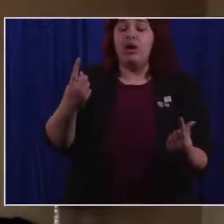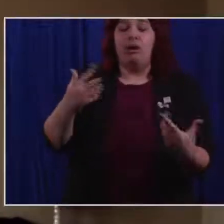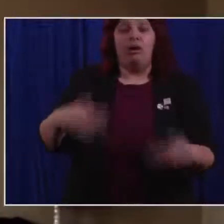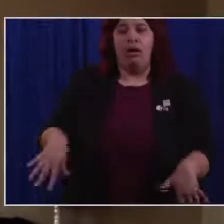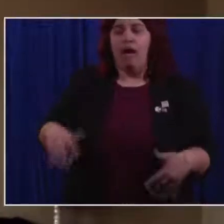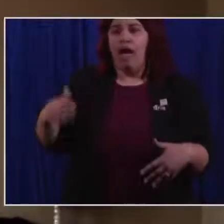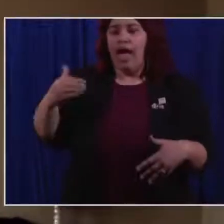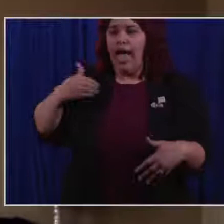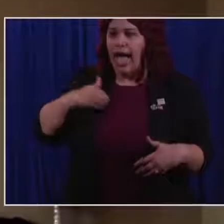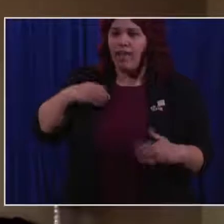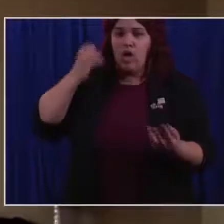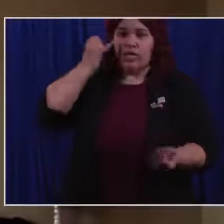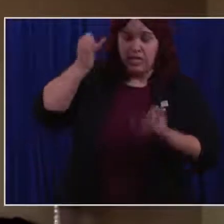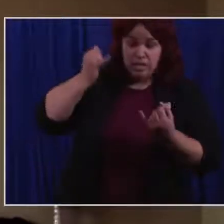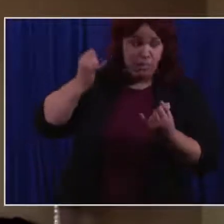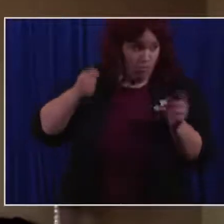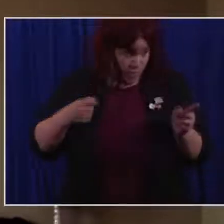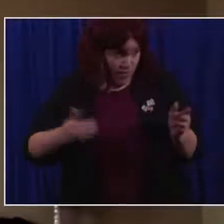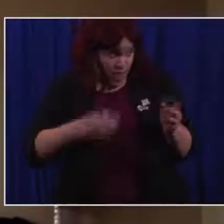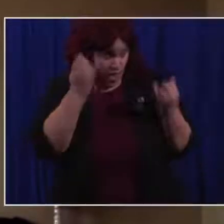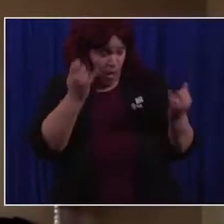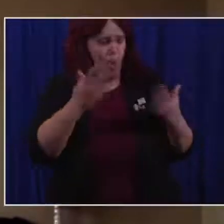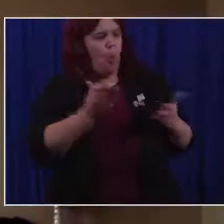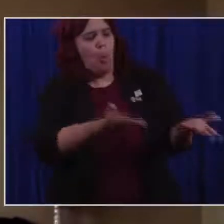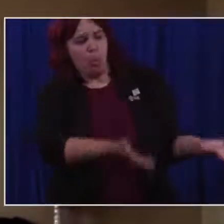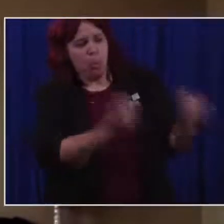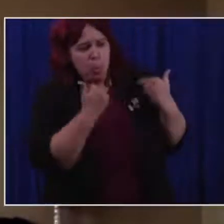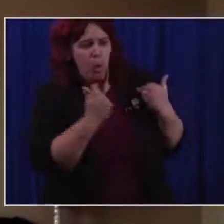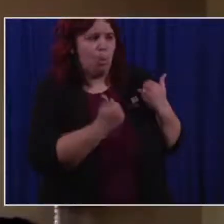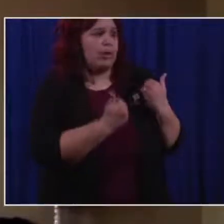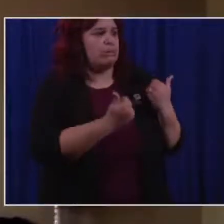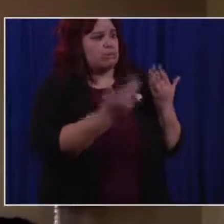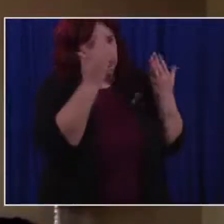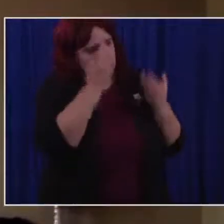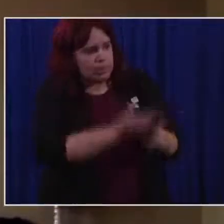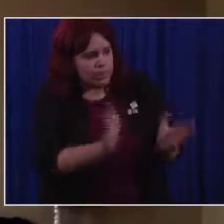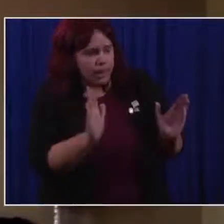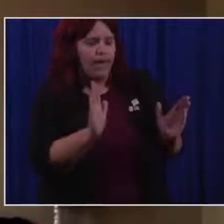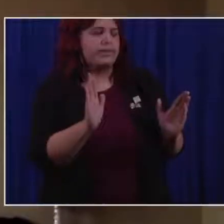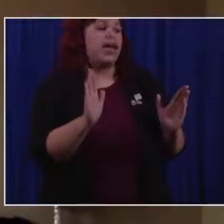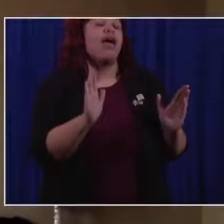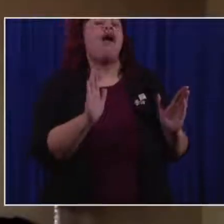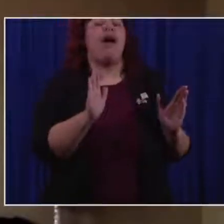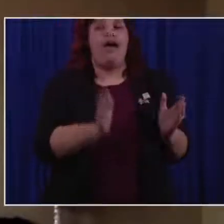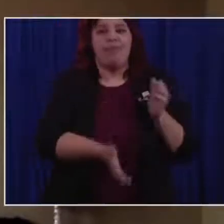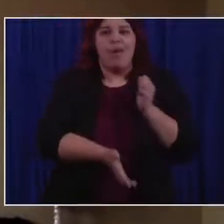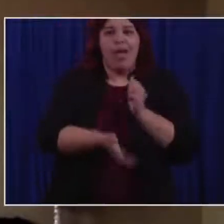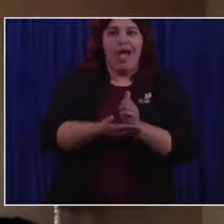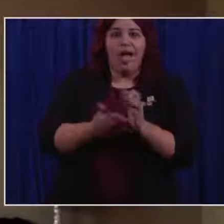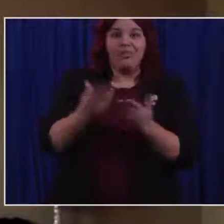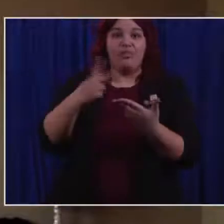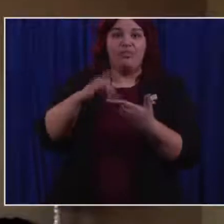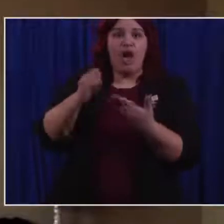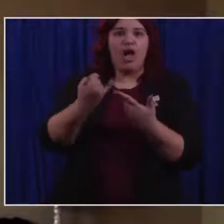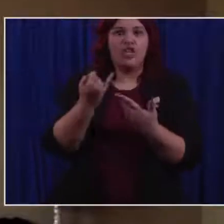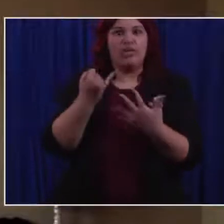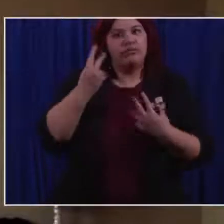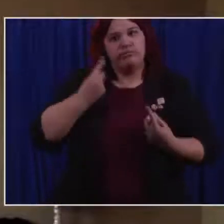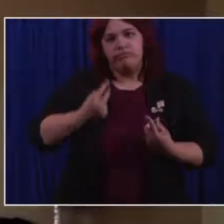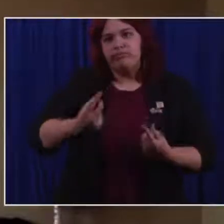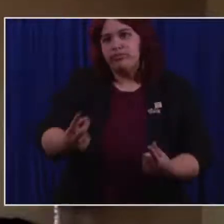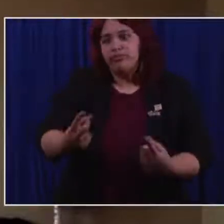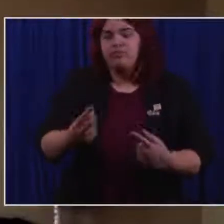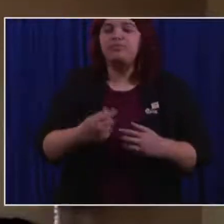to ideas and concepts that we believe will actually help accelerate some of these projects. When Governor